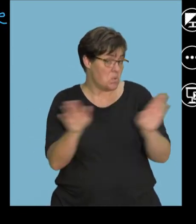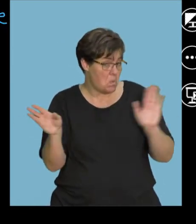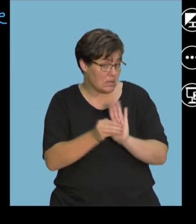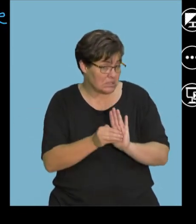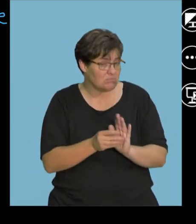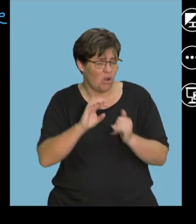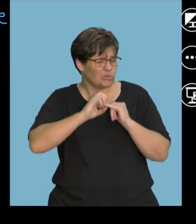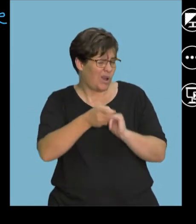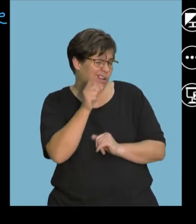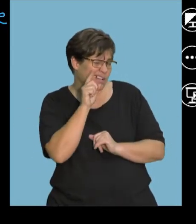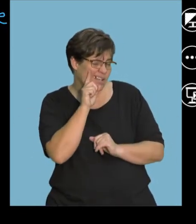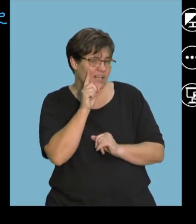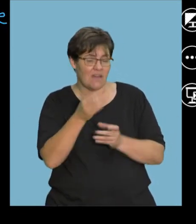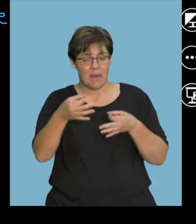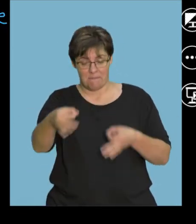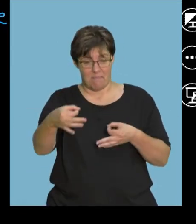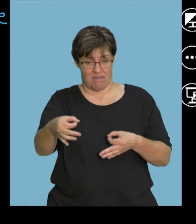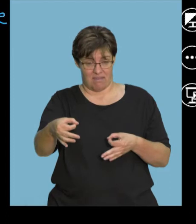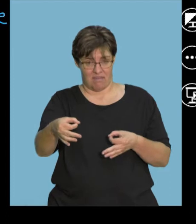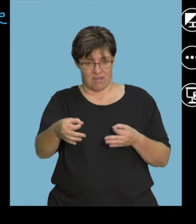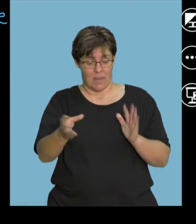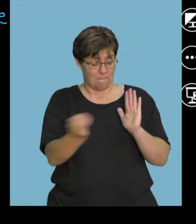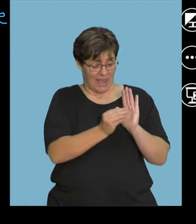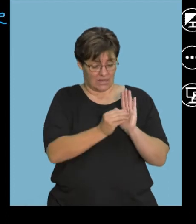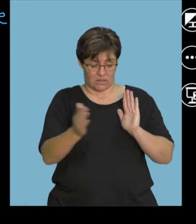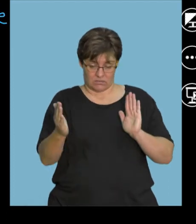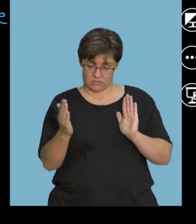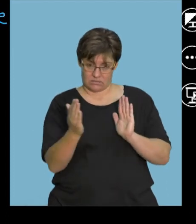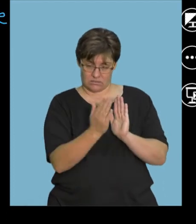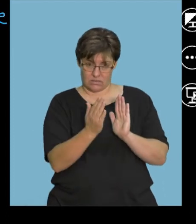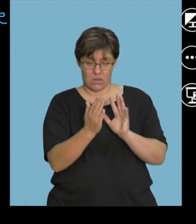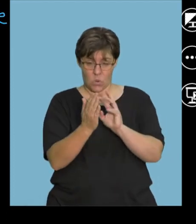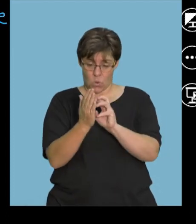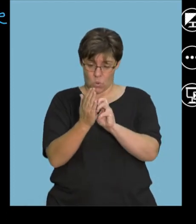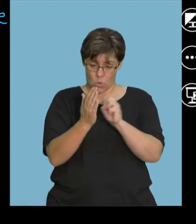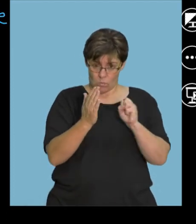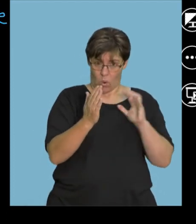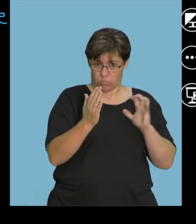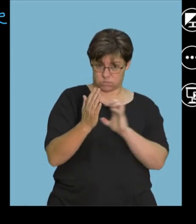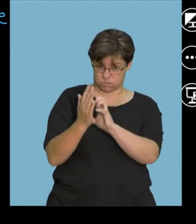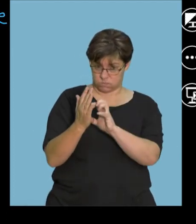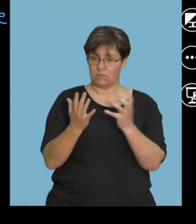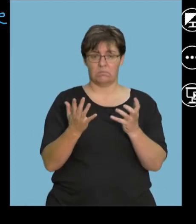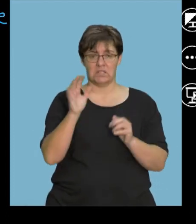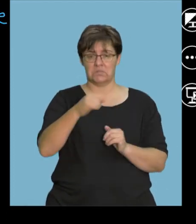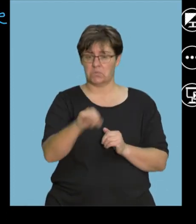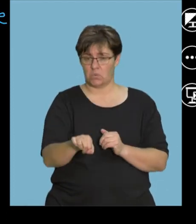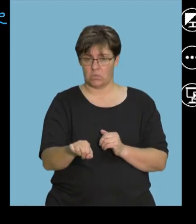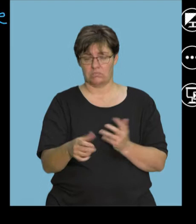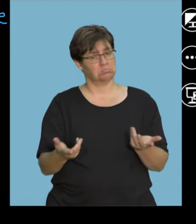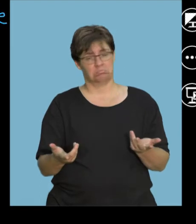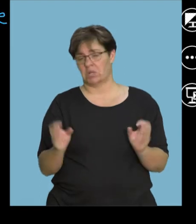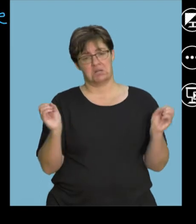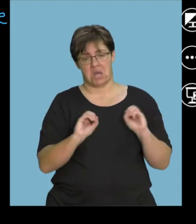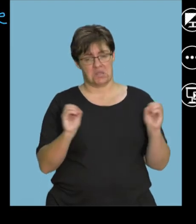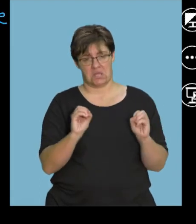or non-magnetic? You can try this. If you bring paper closer to a magnet, does the magnet exert a force on the paper? Yes or